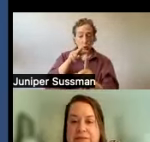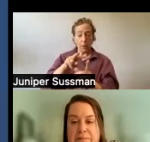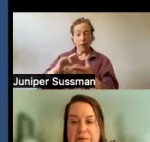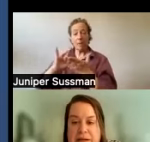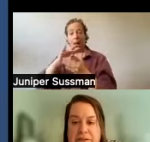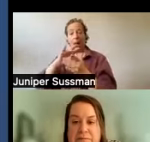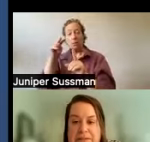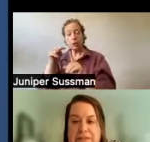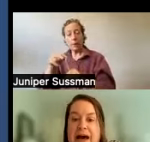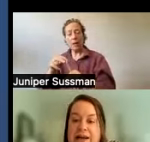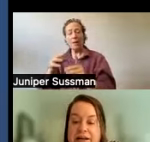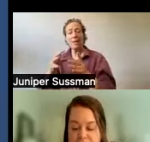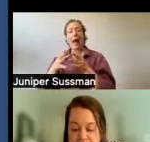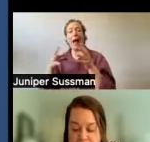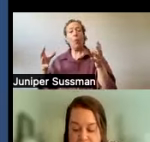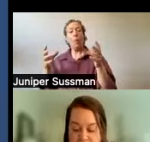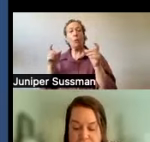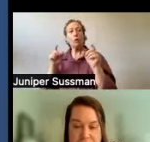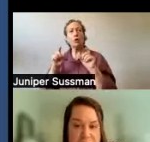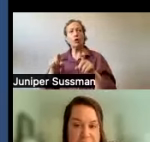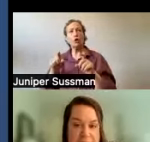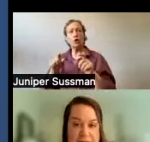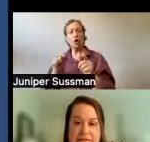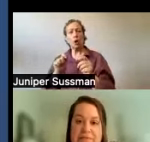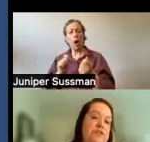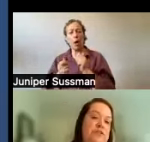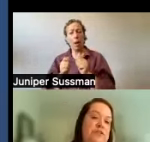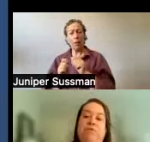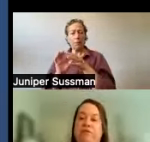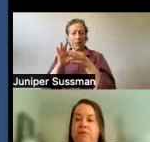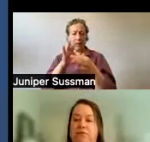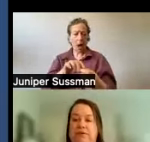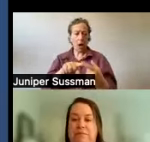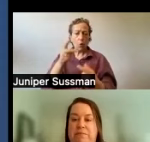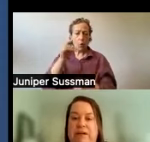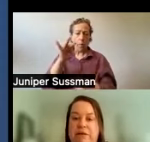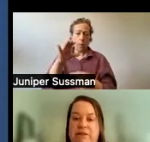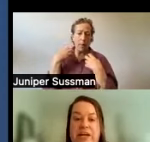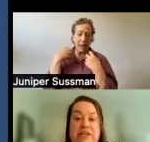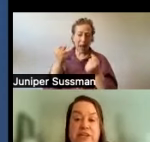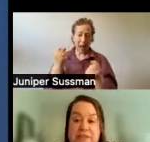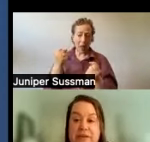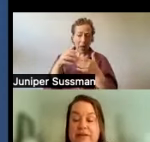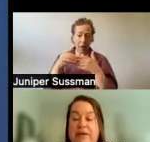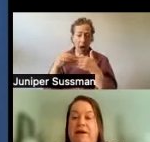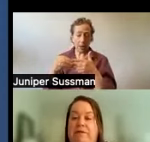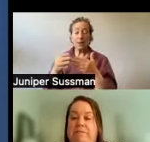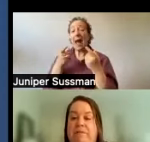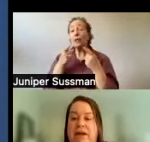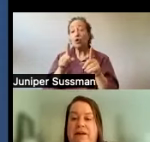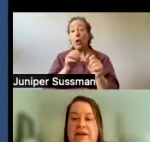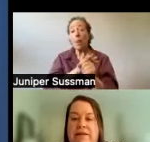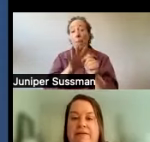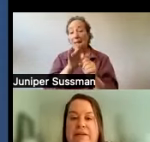workplace accommodations be tied to public health guidance, which over the course of the pandemic changes.